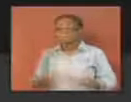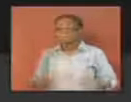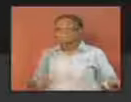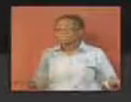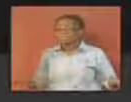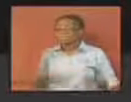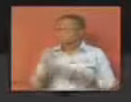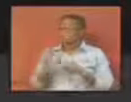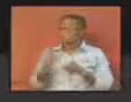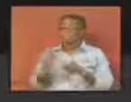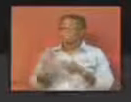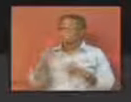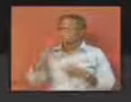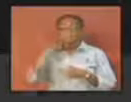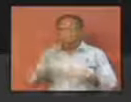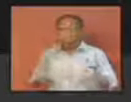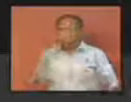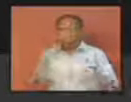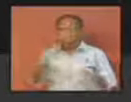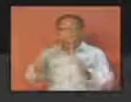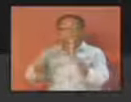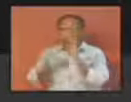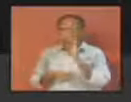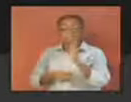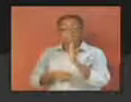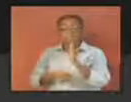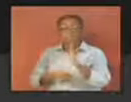the latest on that?